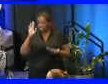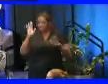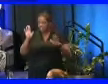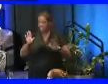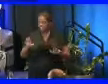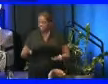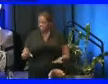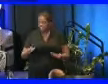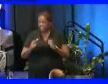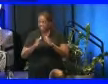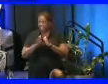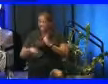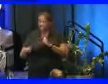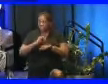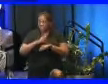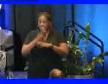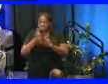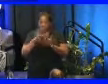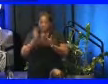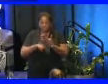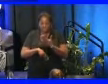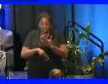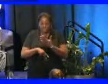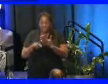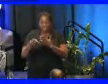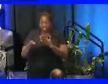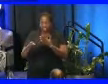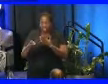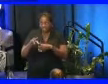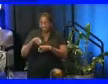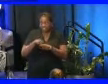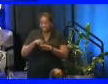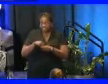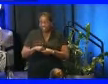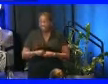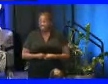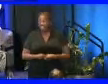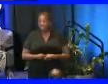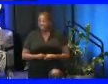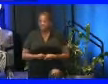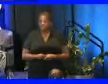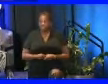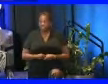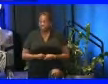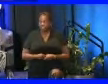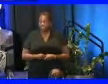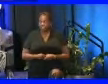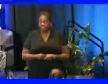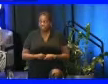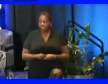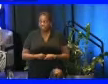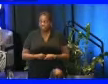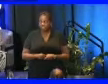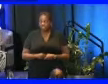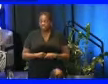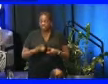you all set up the program that he was in. And, you know, just the forethought that you all